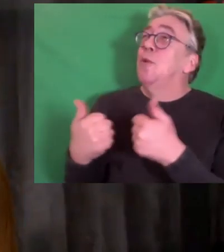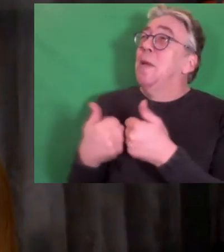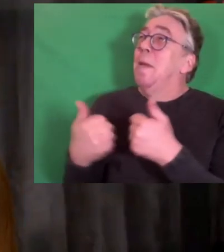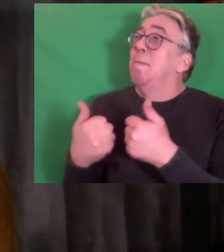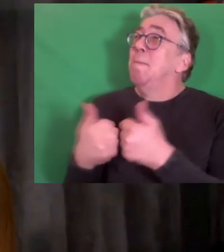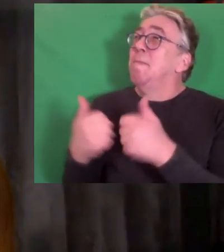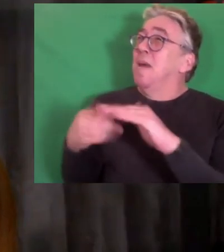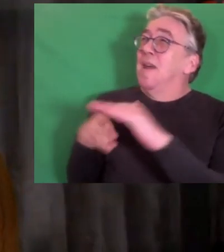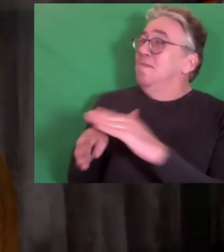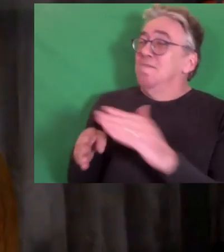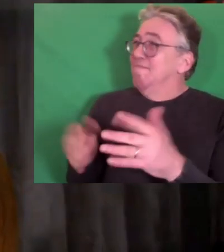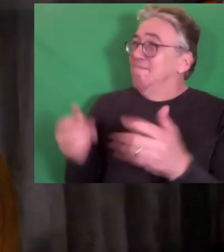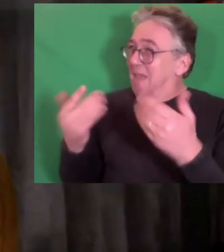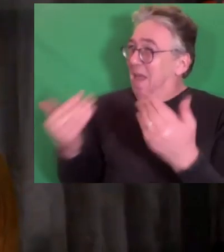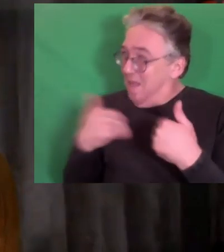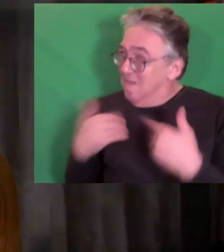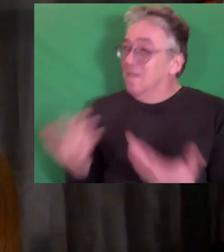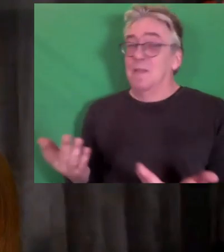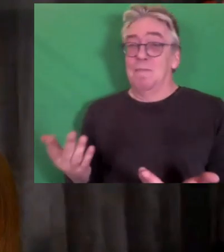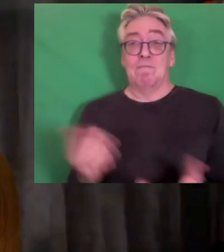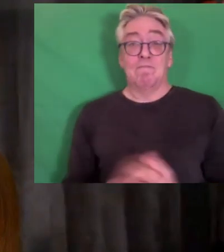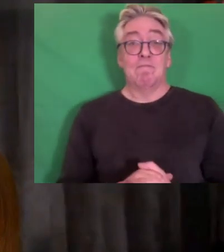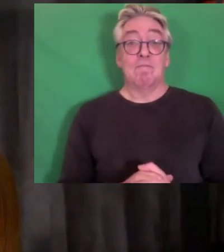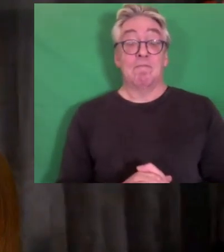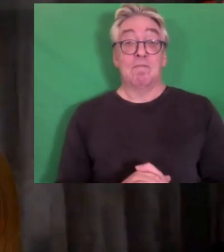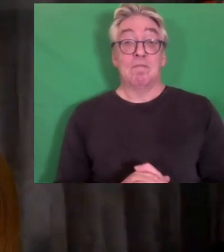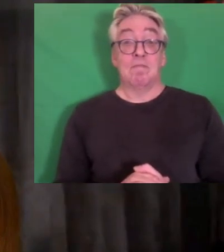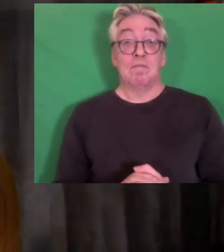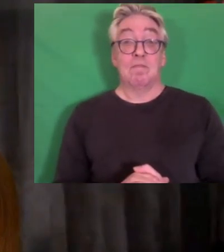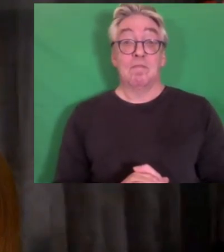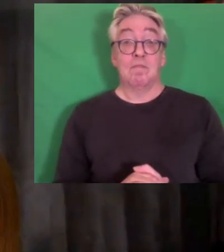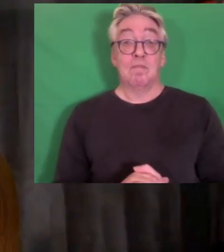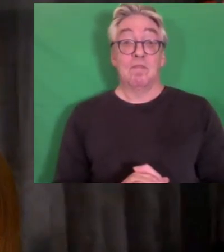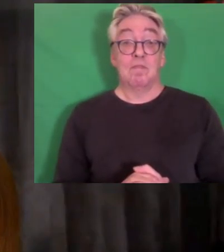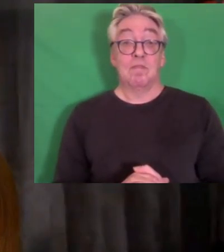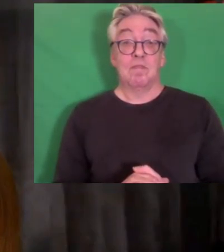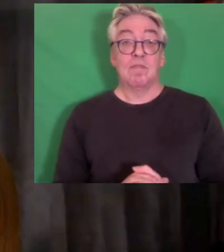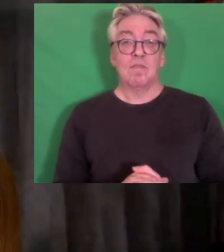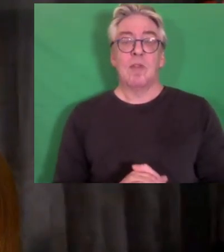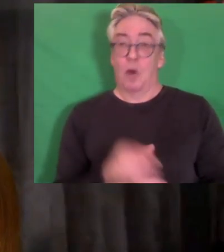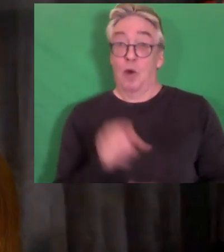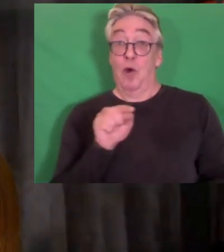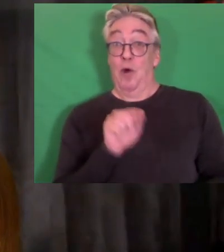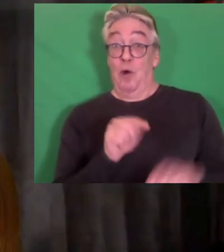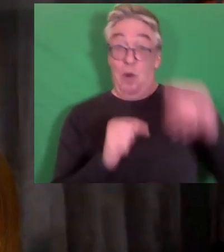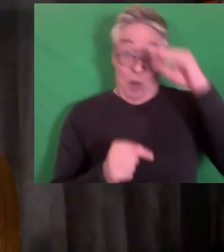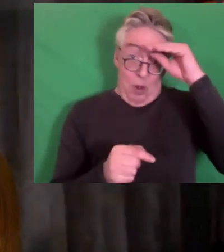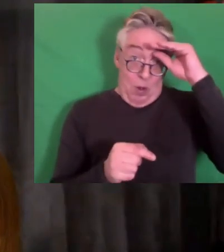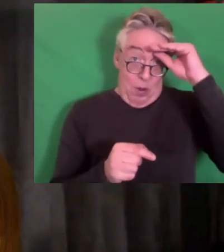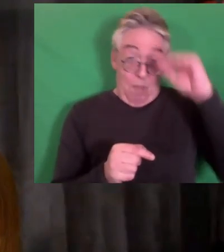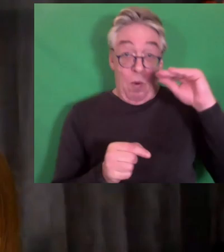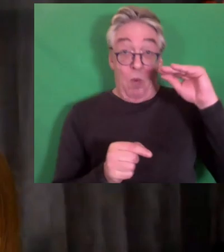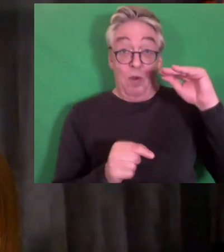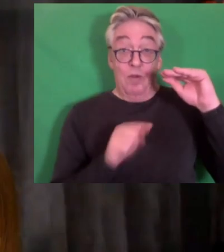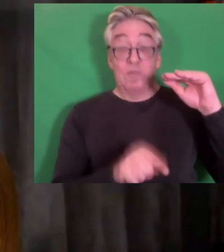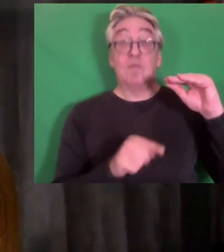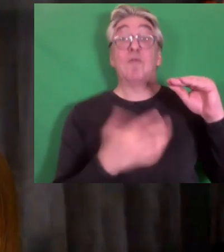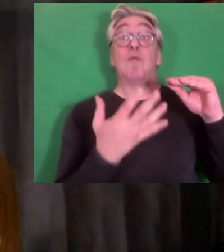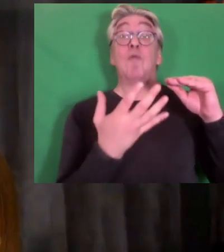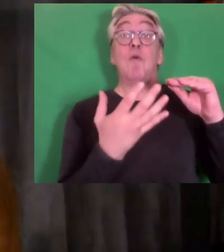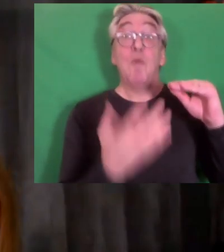do. Because her son is playing Call of Duty, which is a shooter game, but he's playing it on an Xbox controller with his feet, which